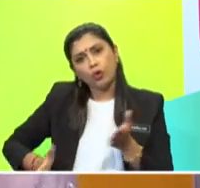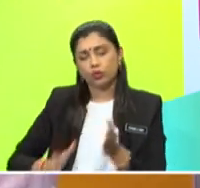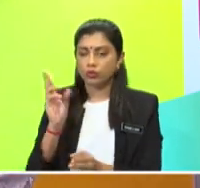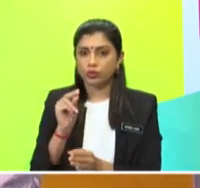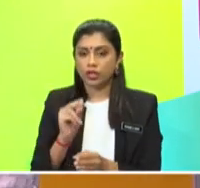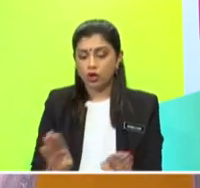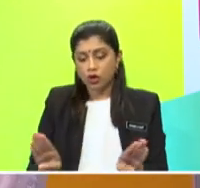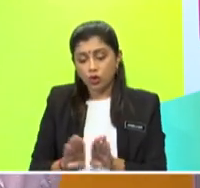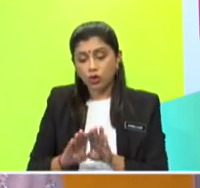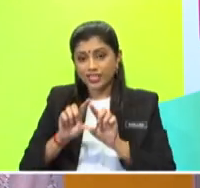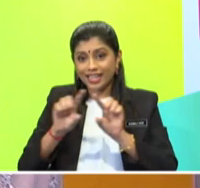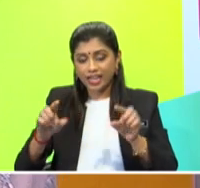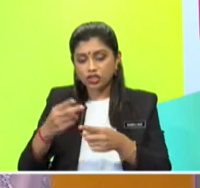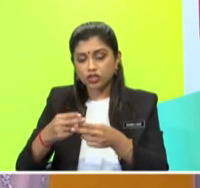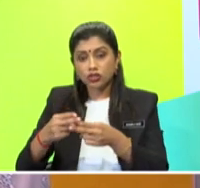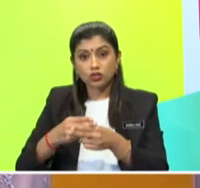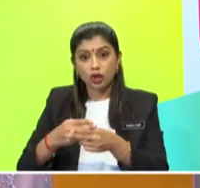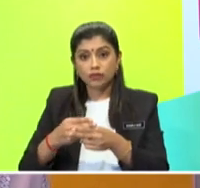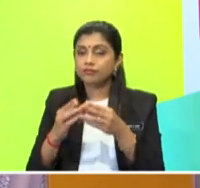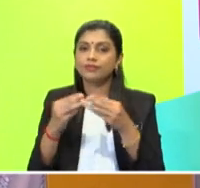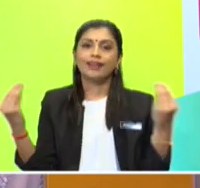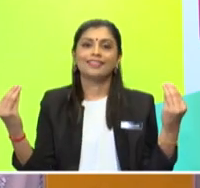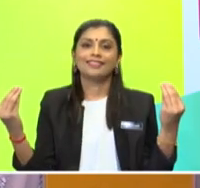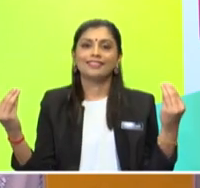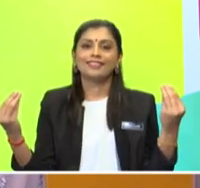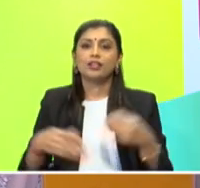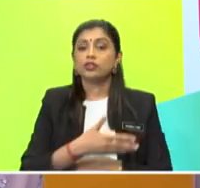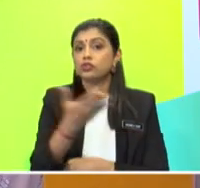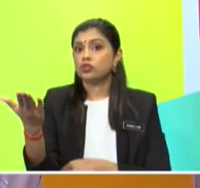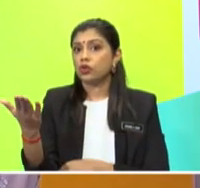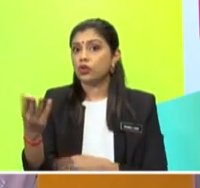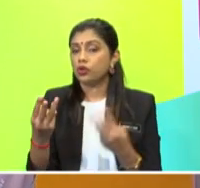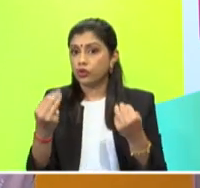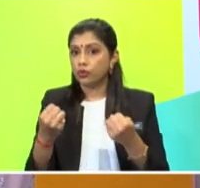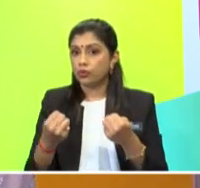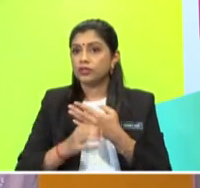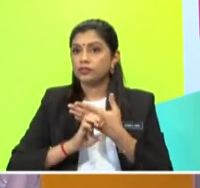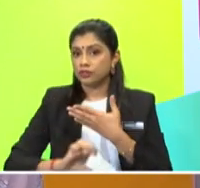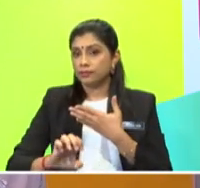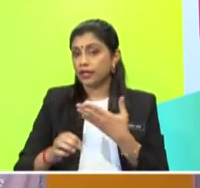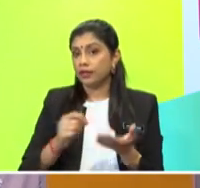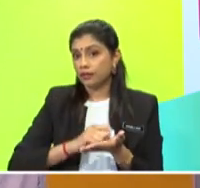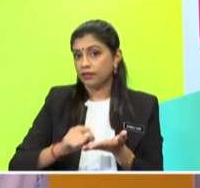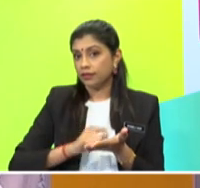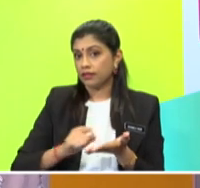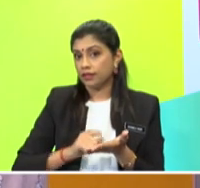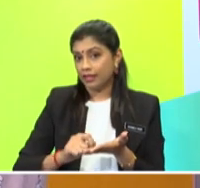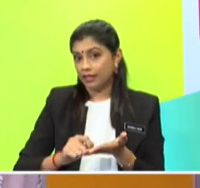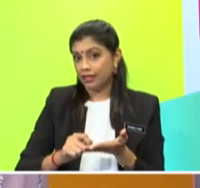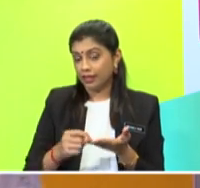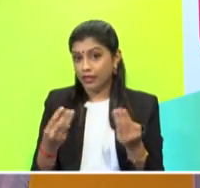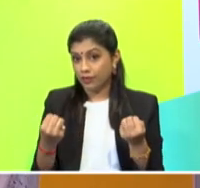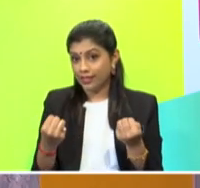indeed. Now, girls and boys, are you excited to write your email to me very soon? Give it tomorrow. Okay, I'll give you my email address later. And Sean